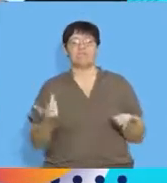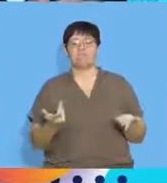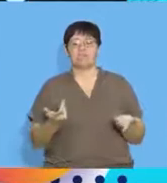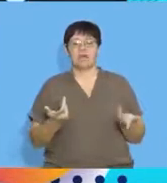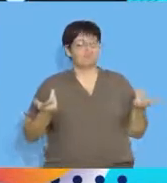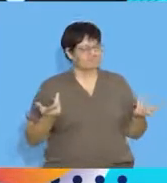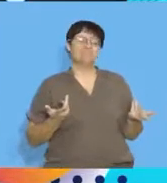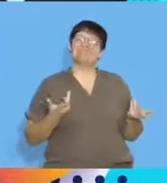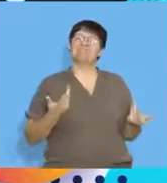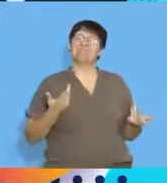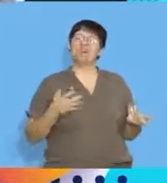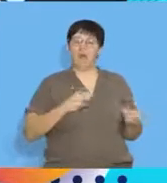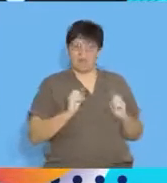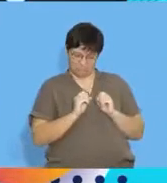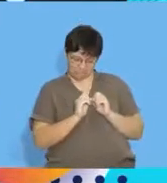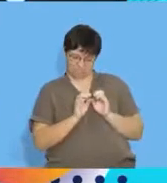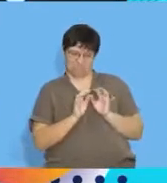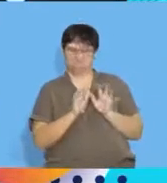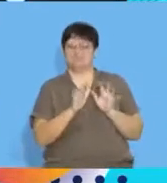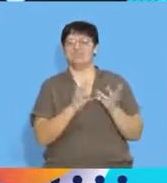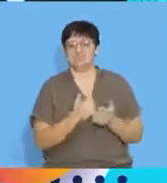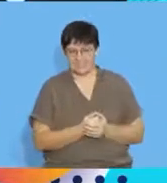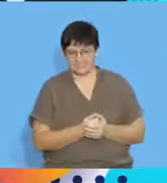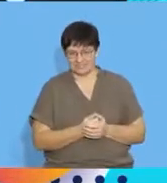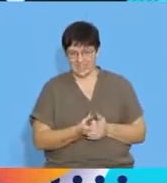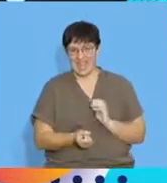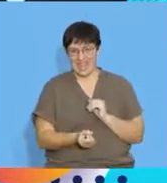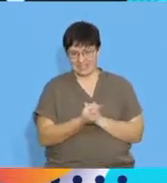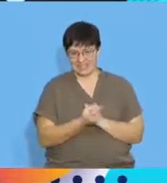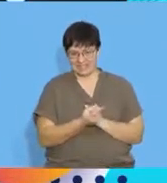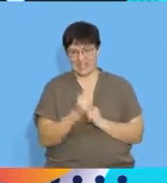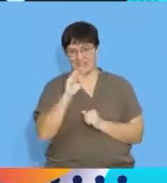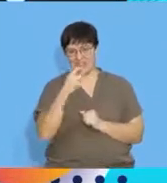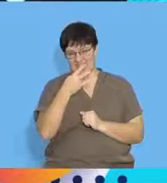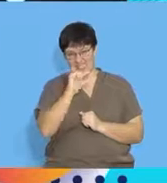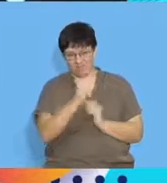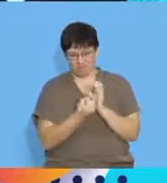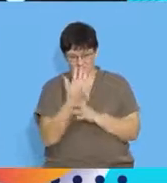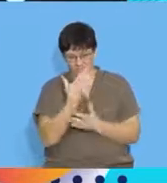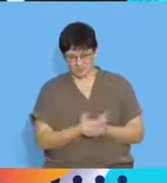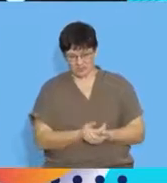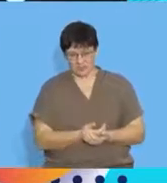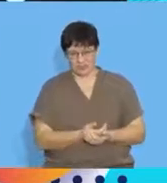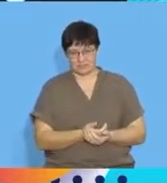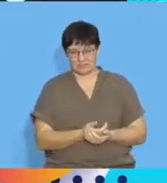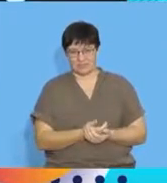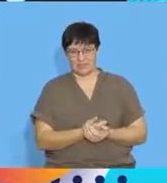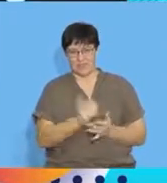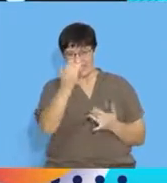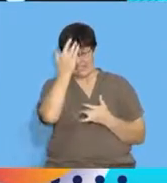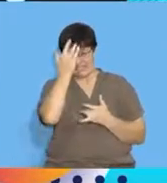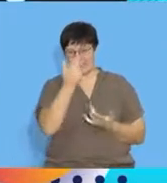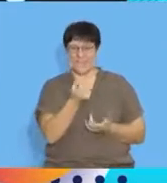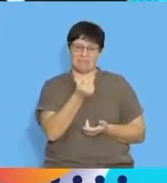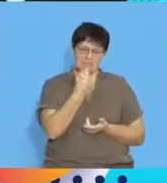which you want to because it's infection, but sometimes that causes the fungus. So especially if you're sick, if you have